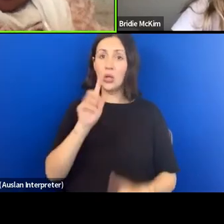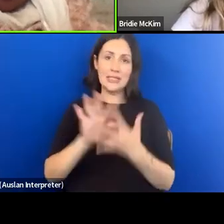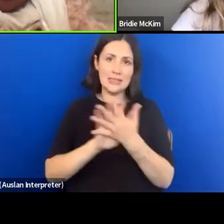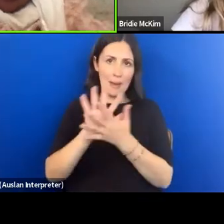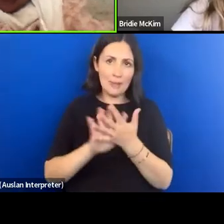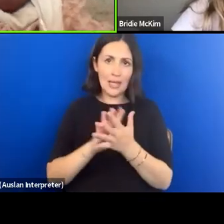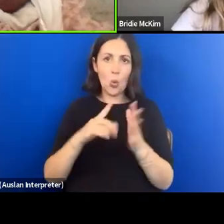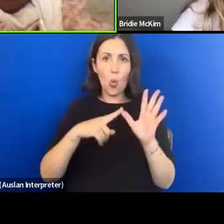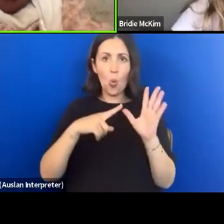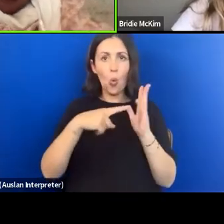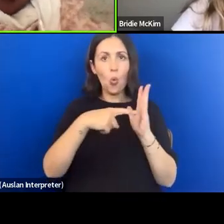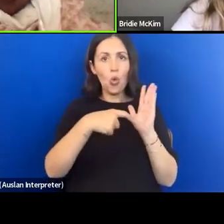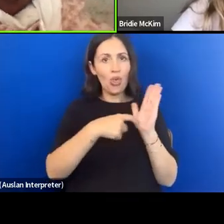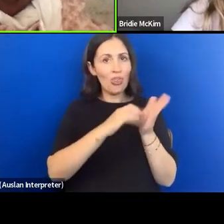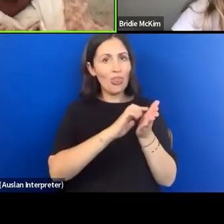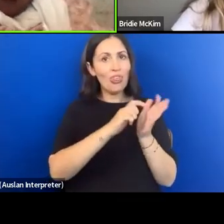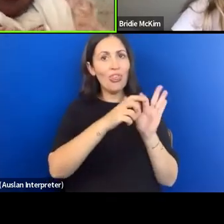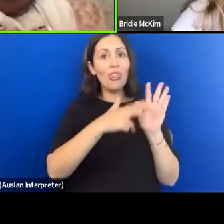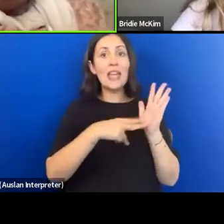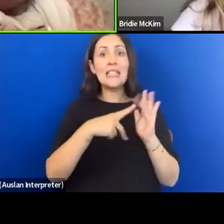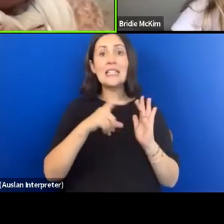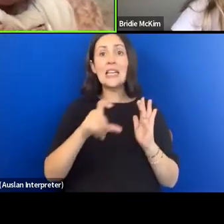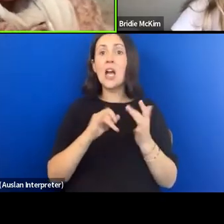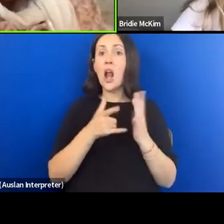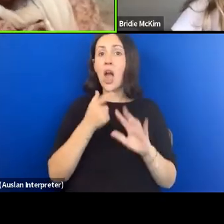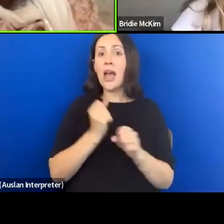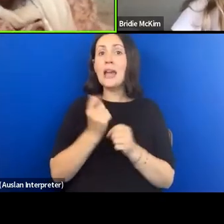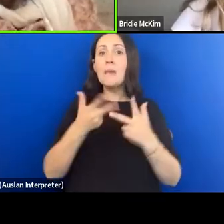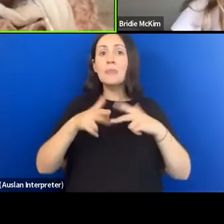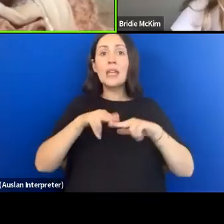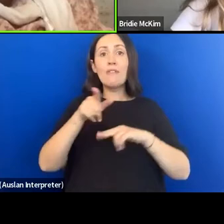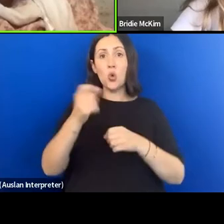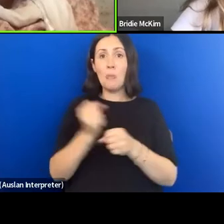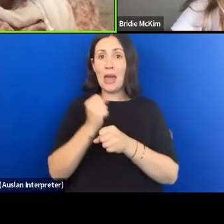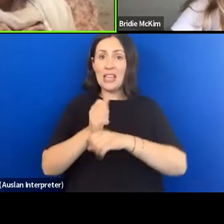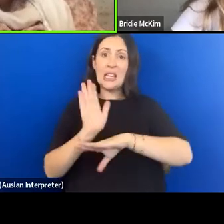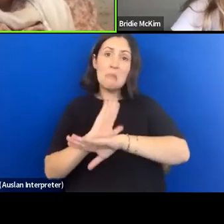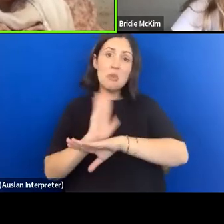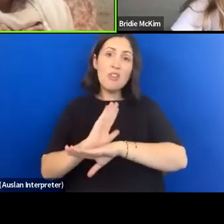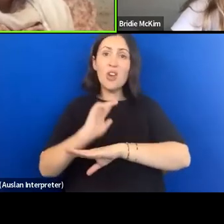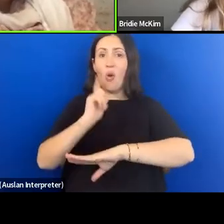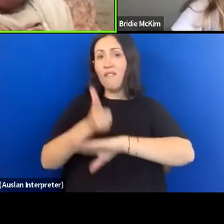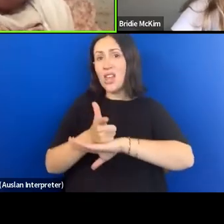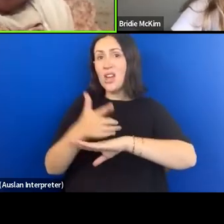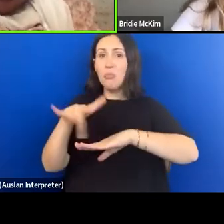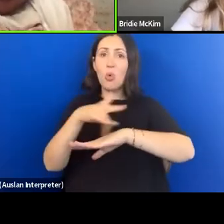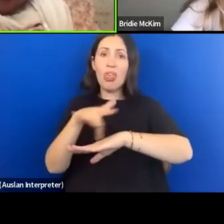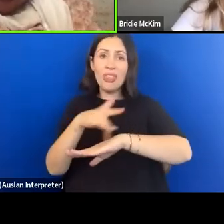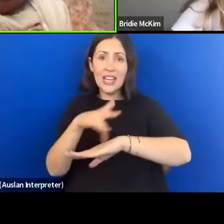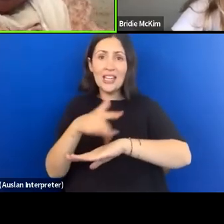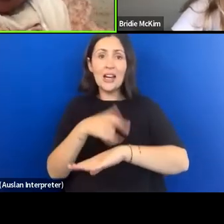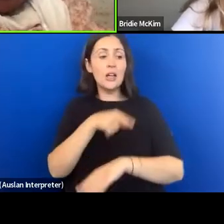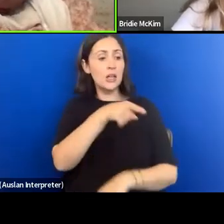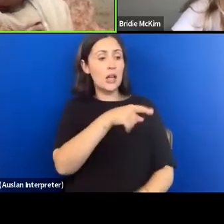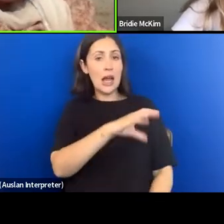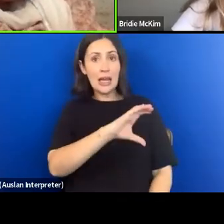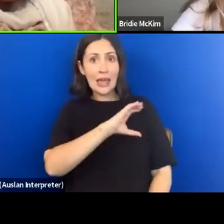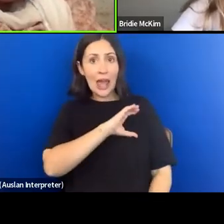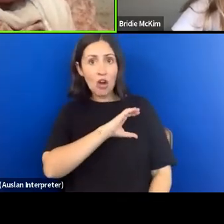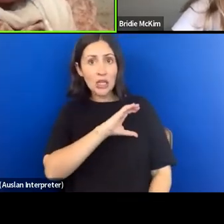means is that when you're making a show and you have a character that's